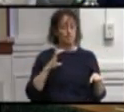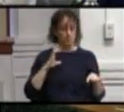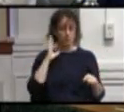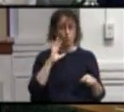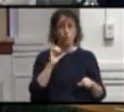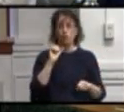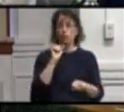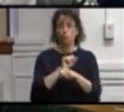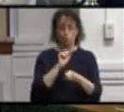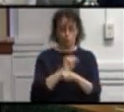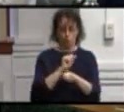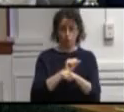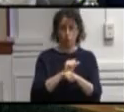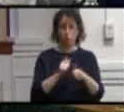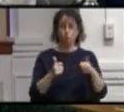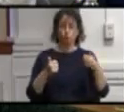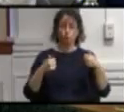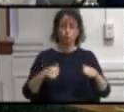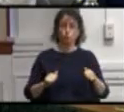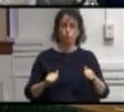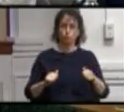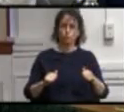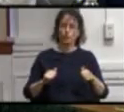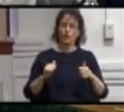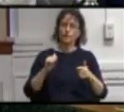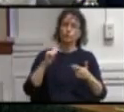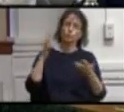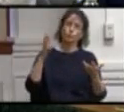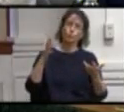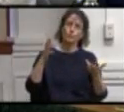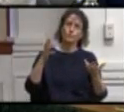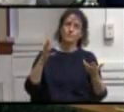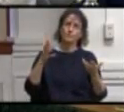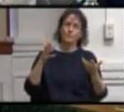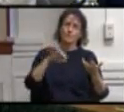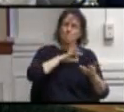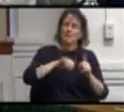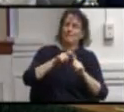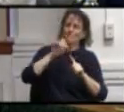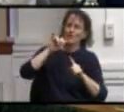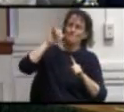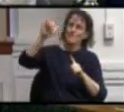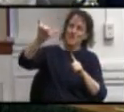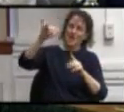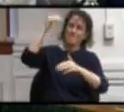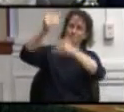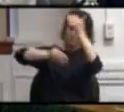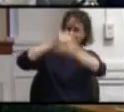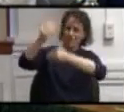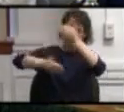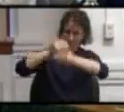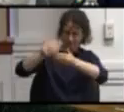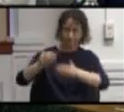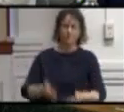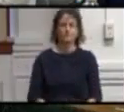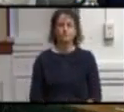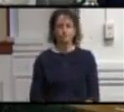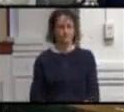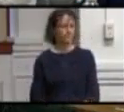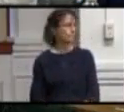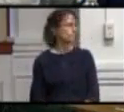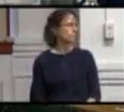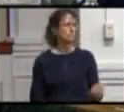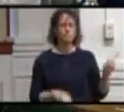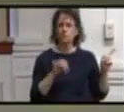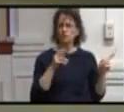to maximize the benefit we can get as a town working with these economic development funds. So, are we under a